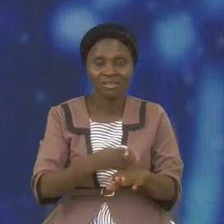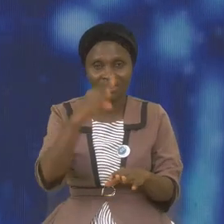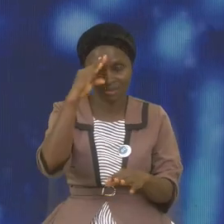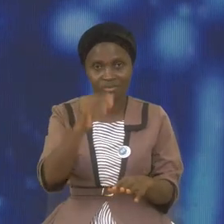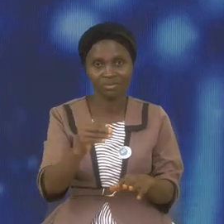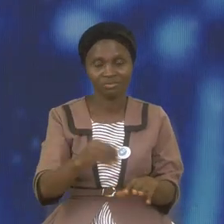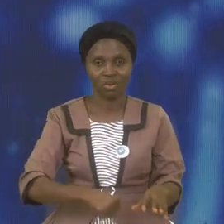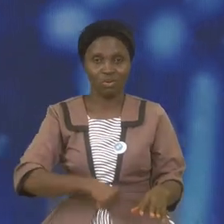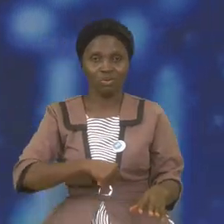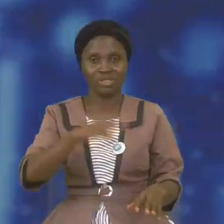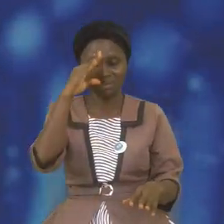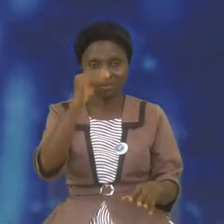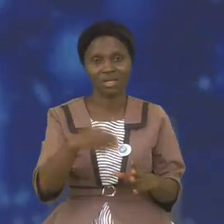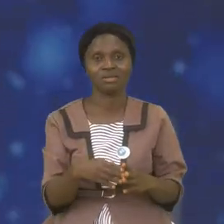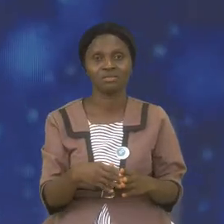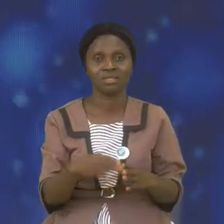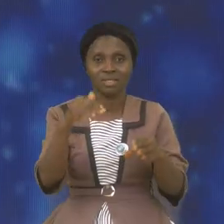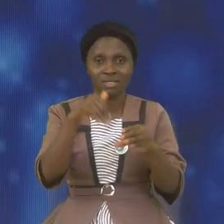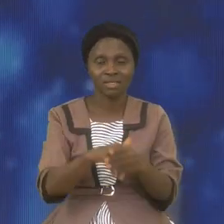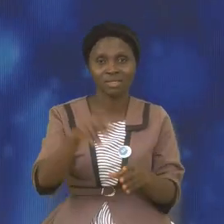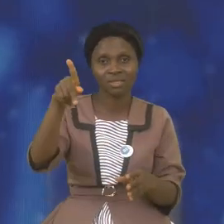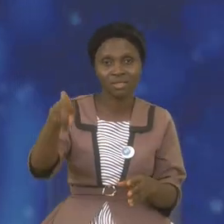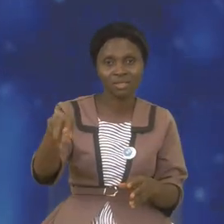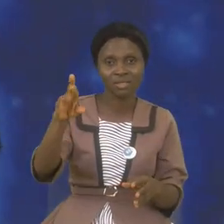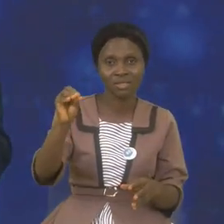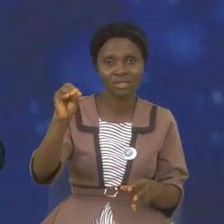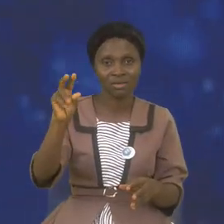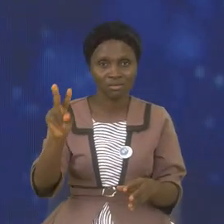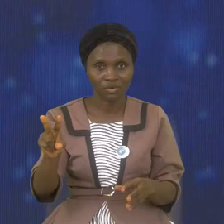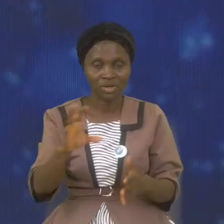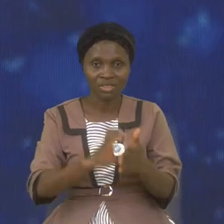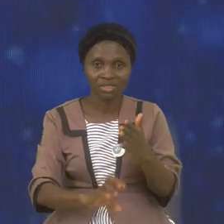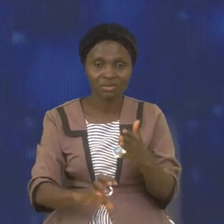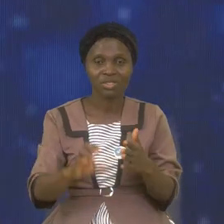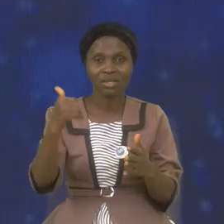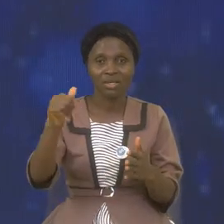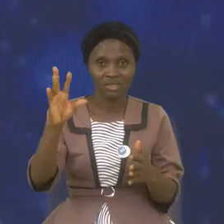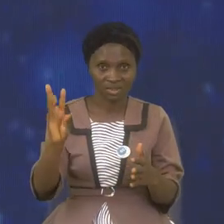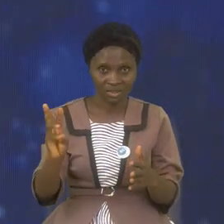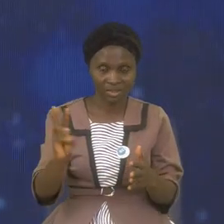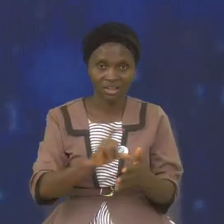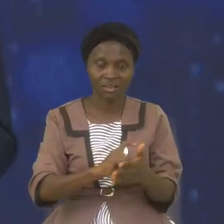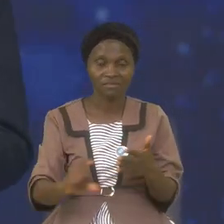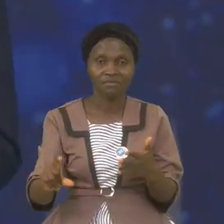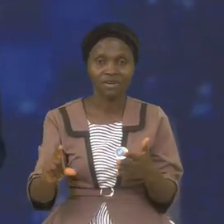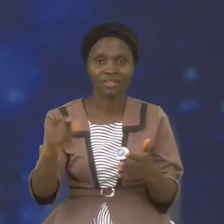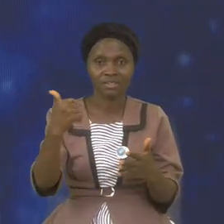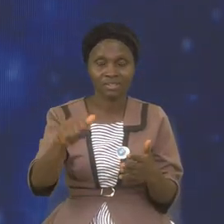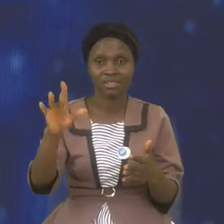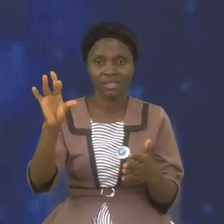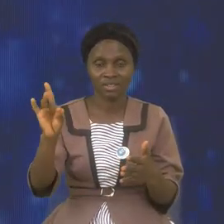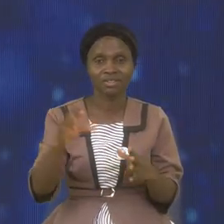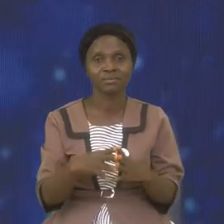haughty man. Proverbs chapter 16 verse 18. In Proverbs